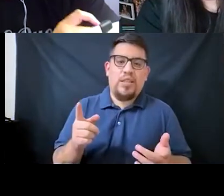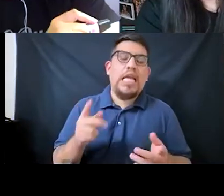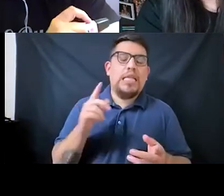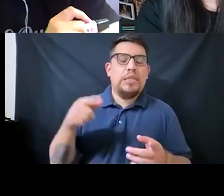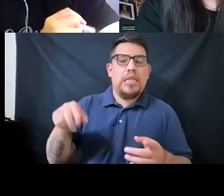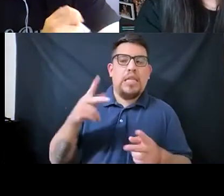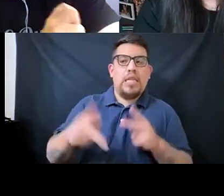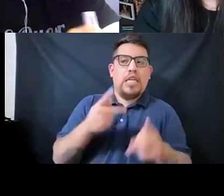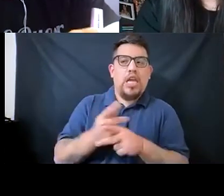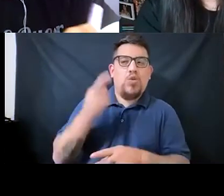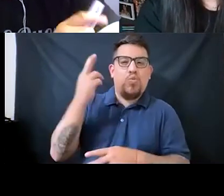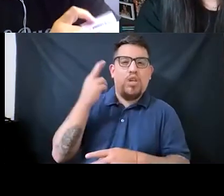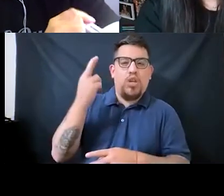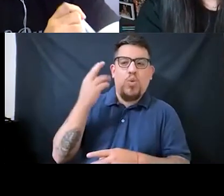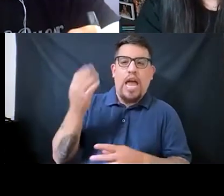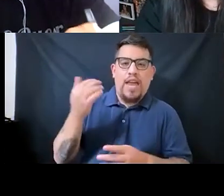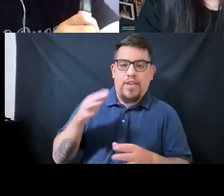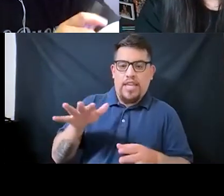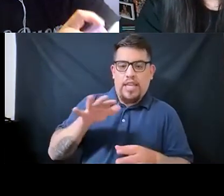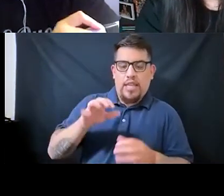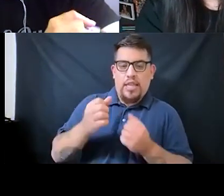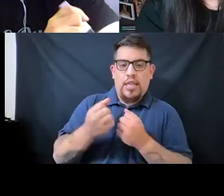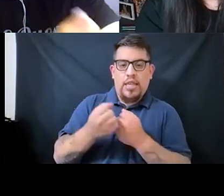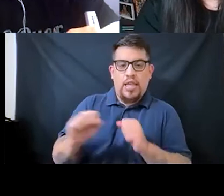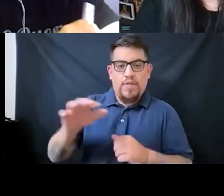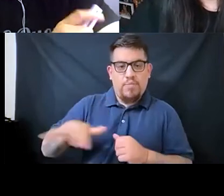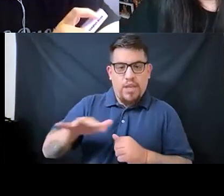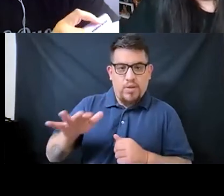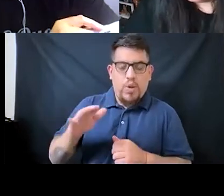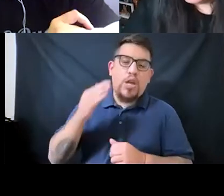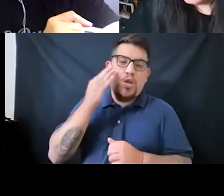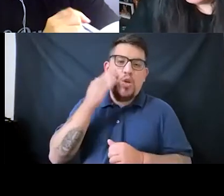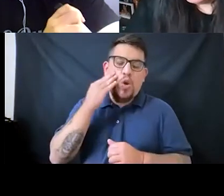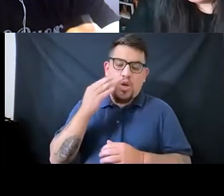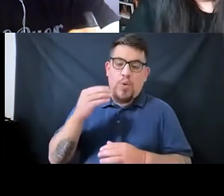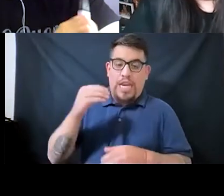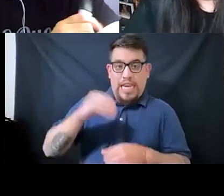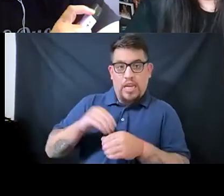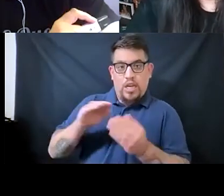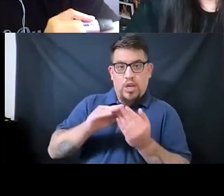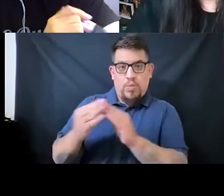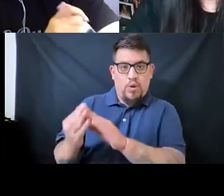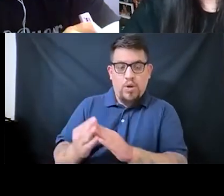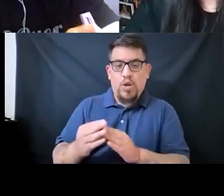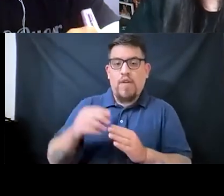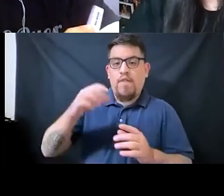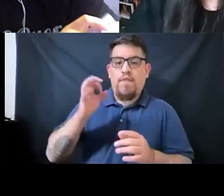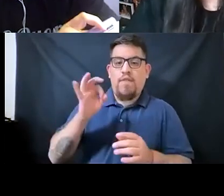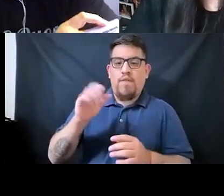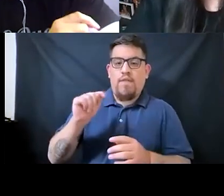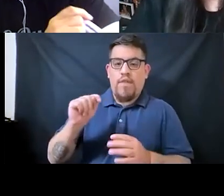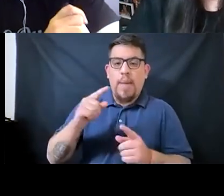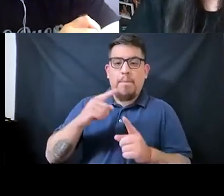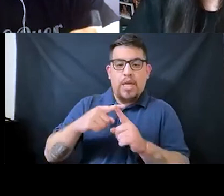this is the reason why having spaces where we know we're in community with other fat positive people is like fat people